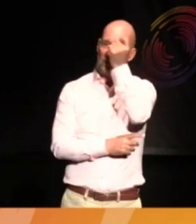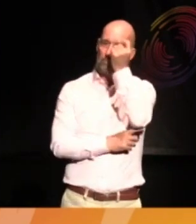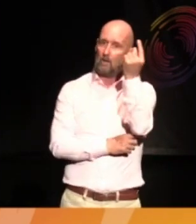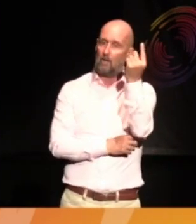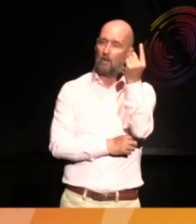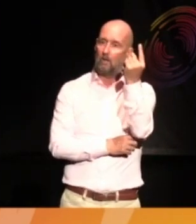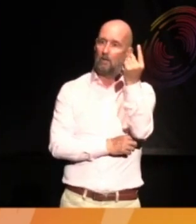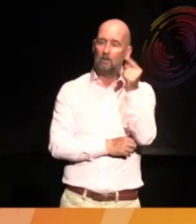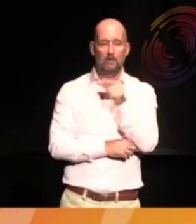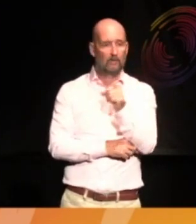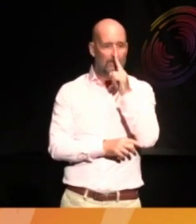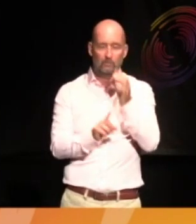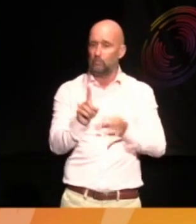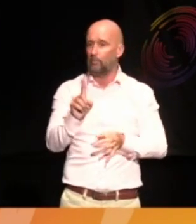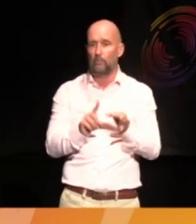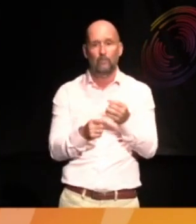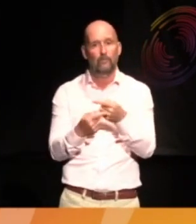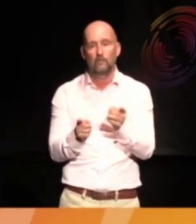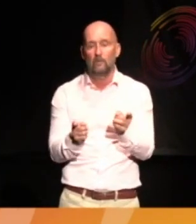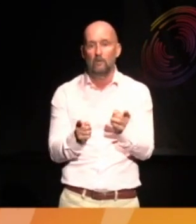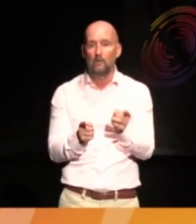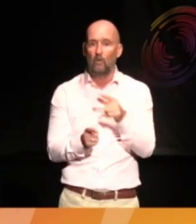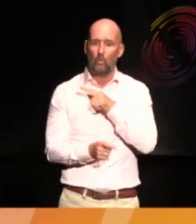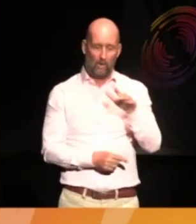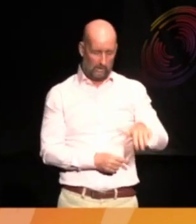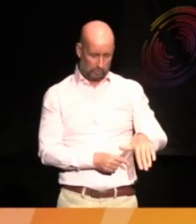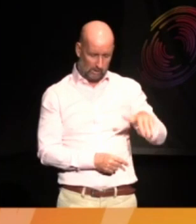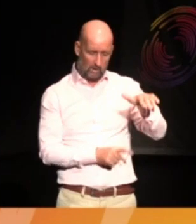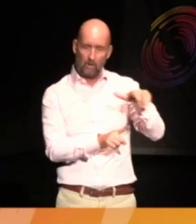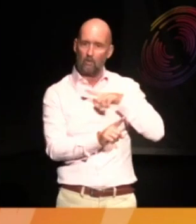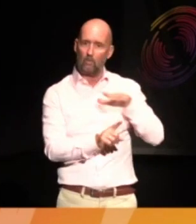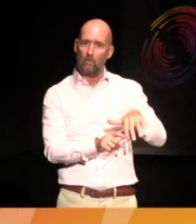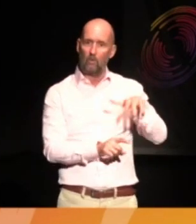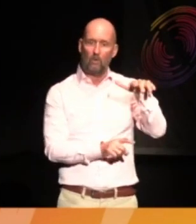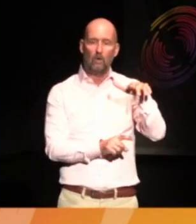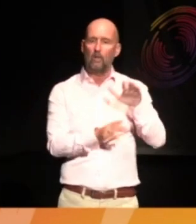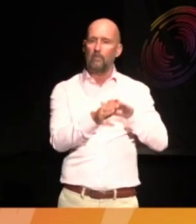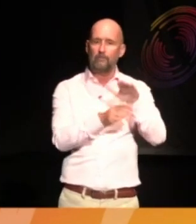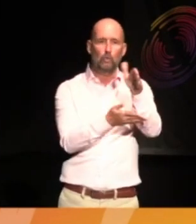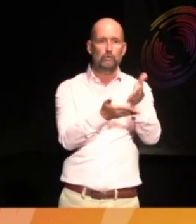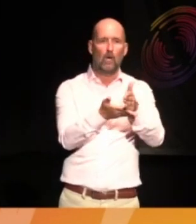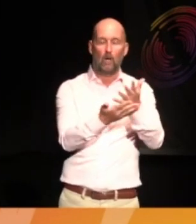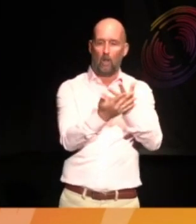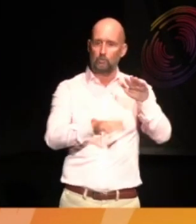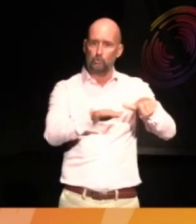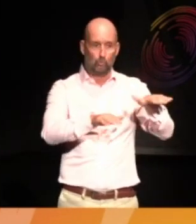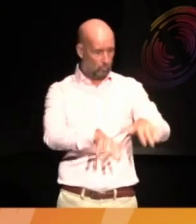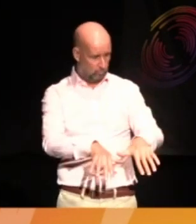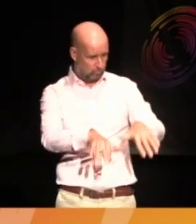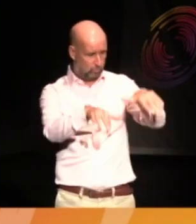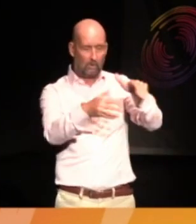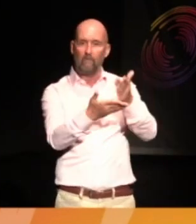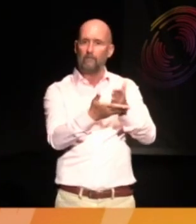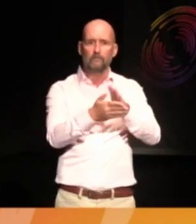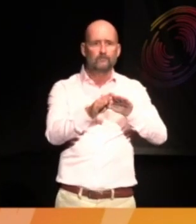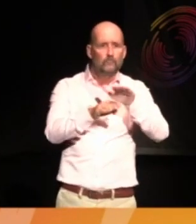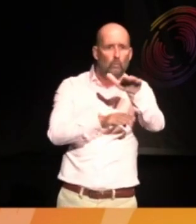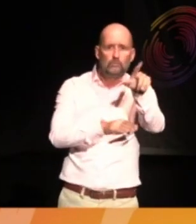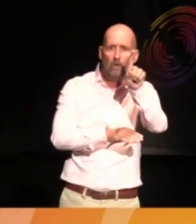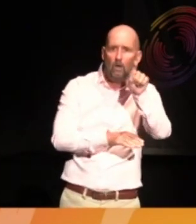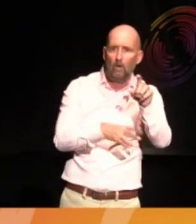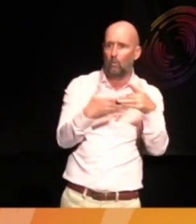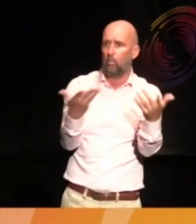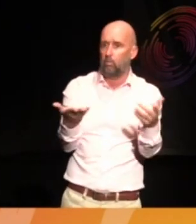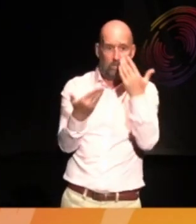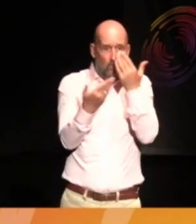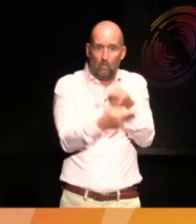things have got to be better. I mean, I don't think any child should grow up with an uncertain future, and a lot of kids are, with these kinds of conditions. So that kind